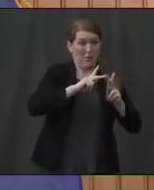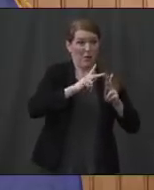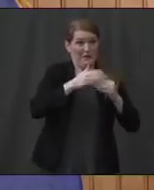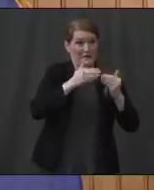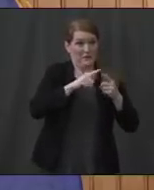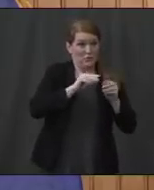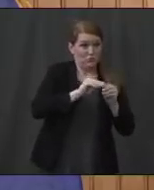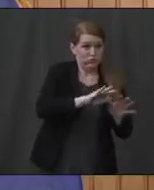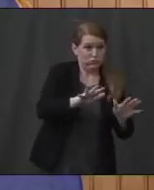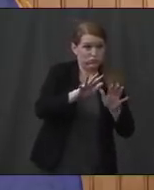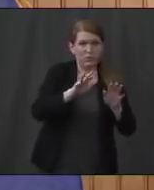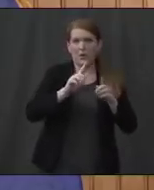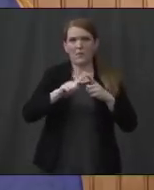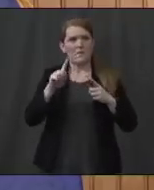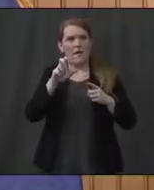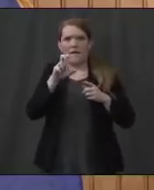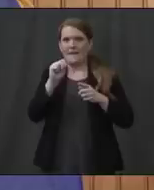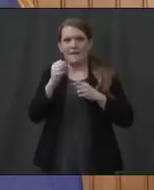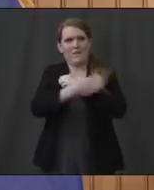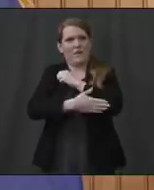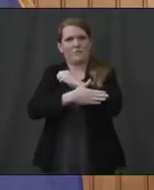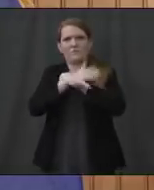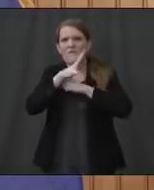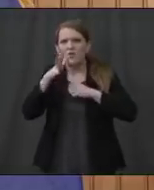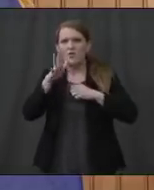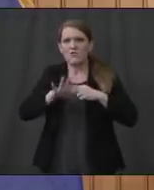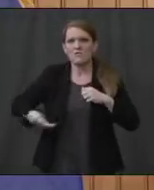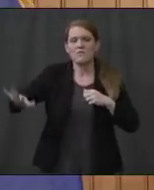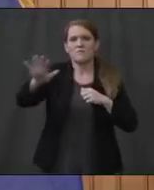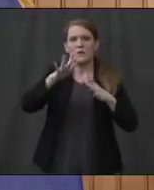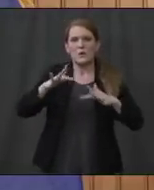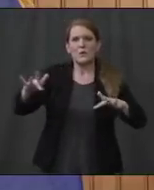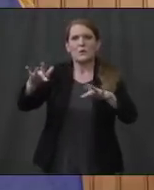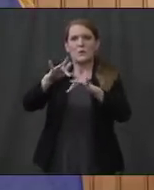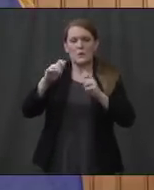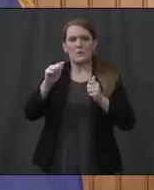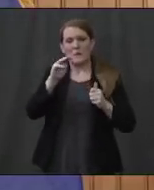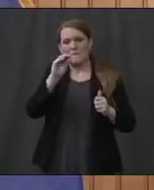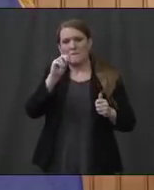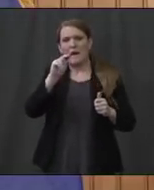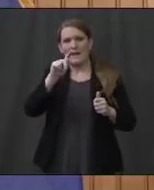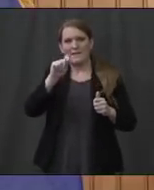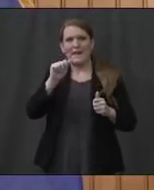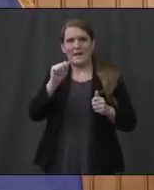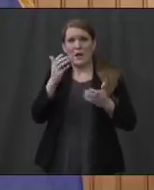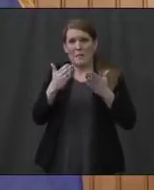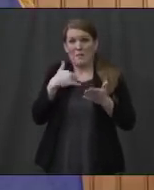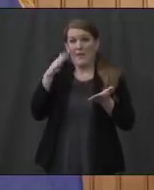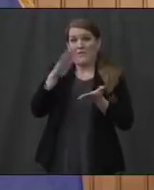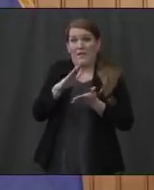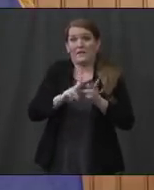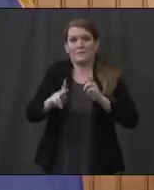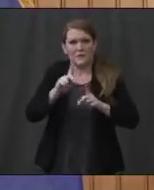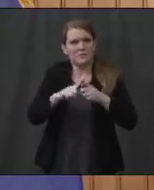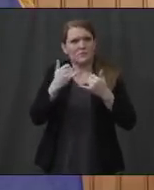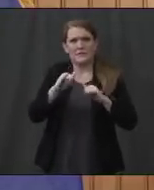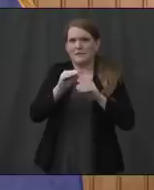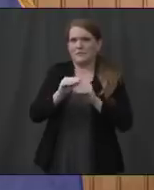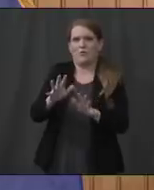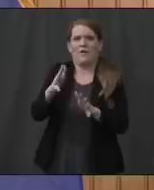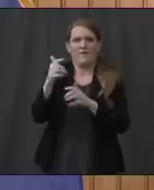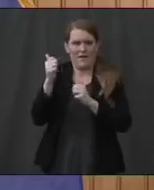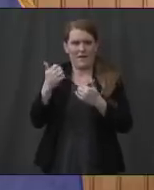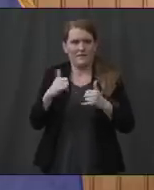of Montana that maybe don't have a lot of people, but a high infection rate. I had